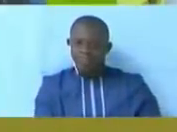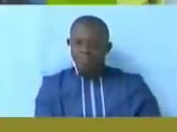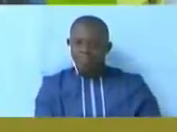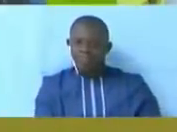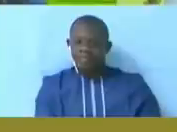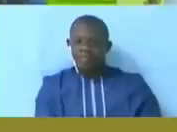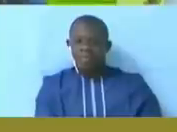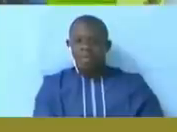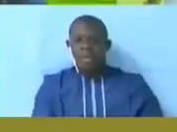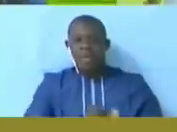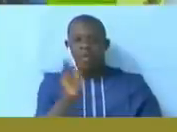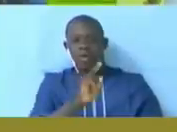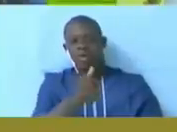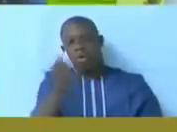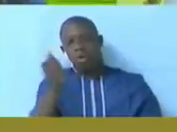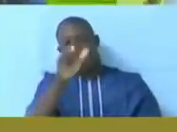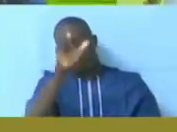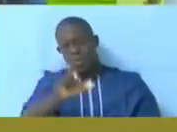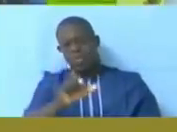like Vatikioti said,